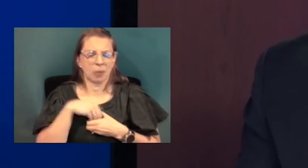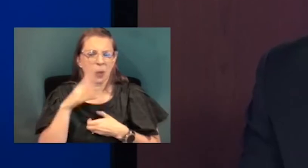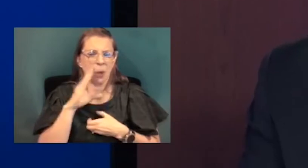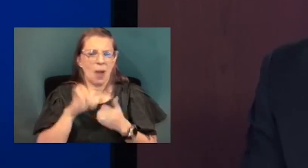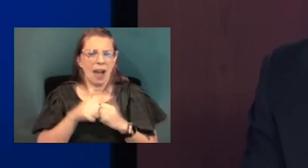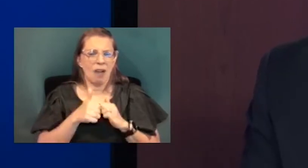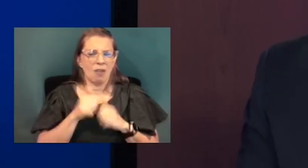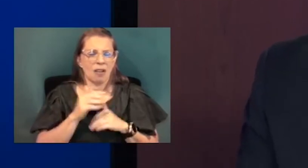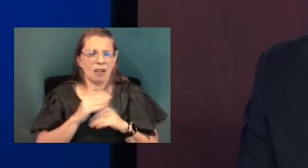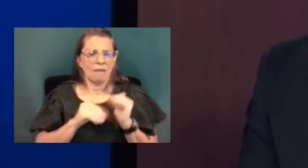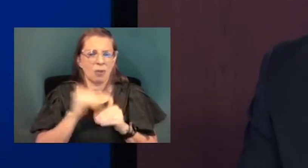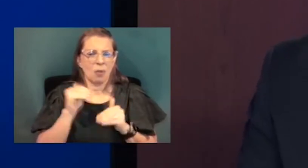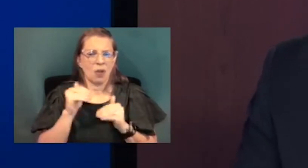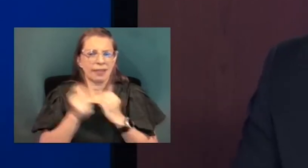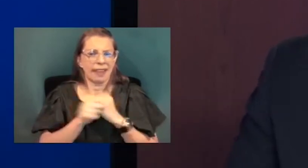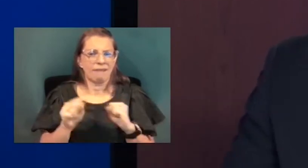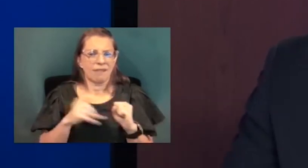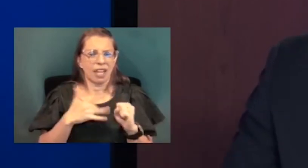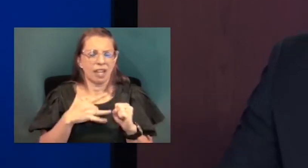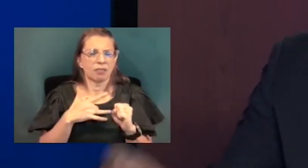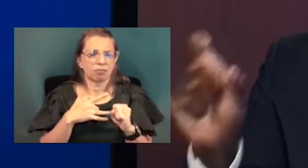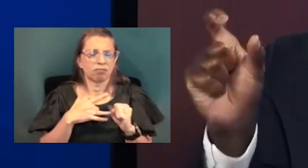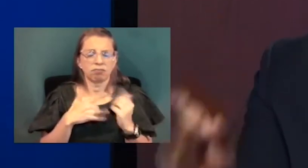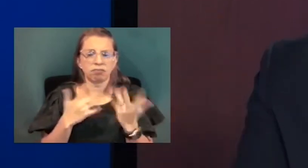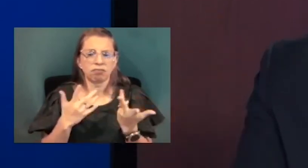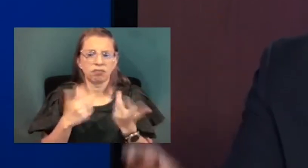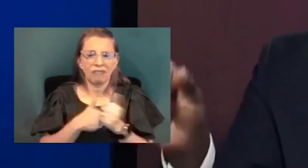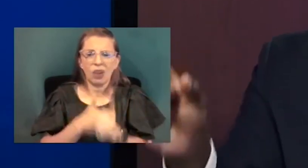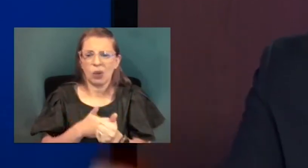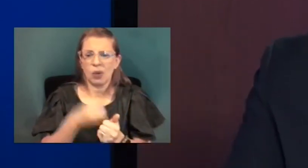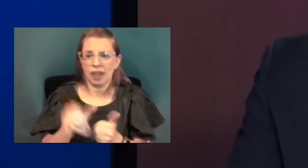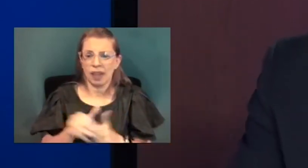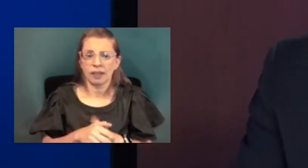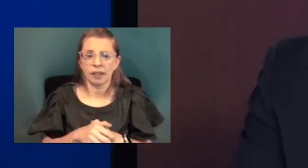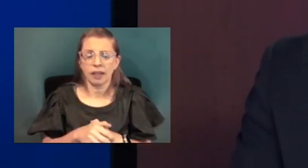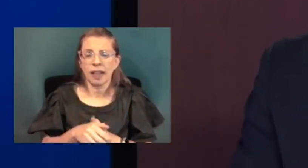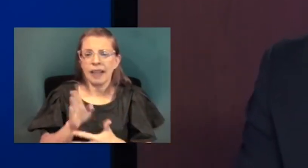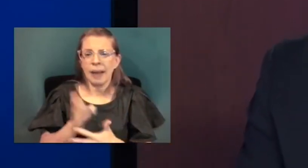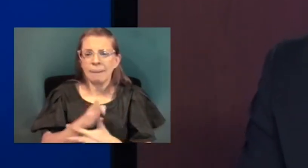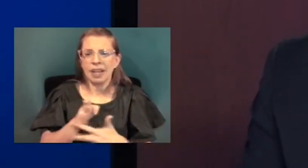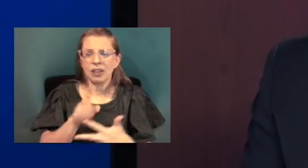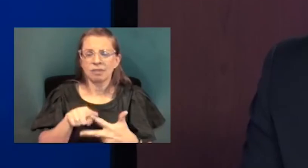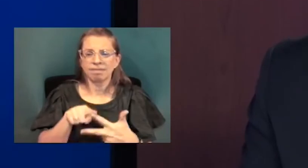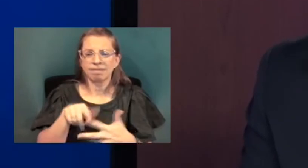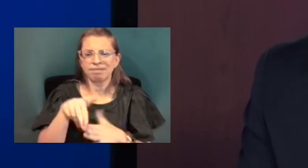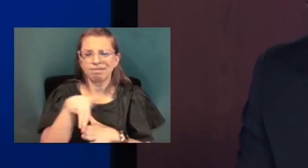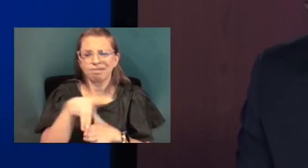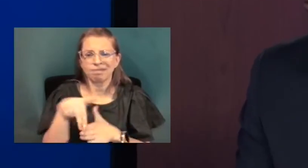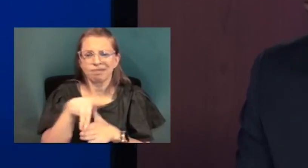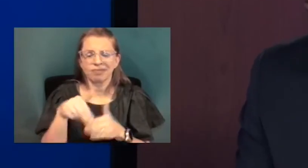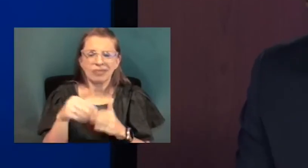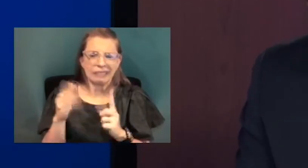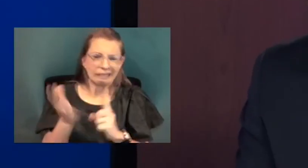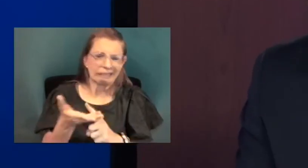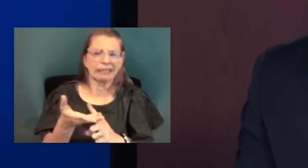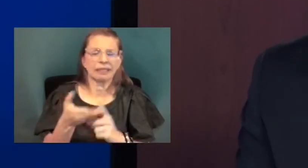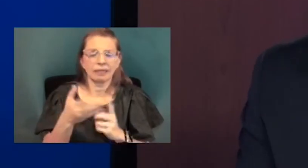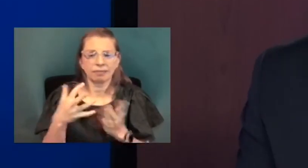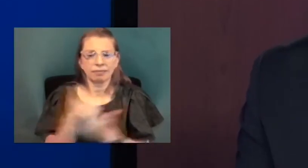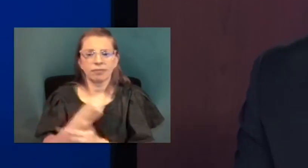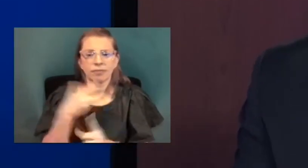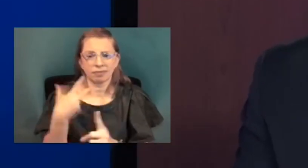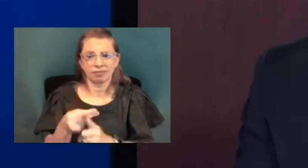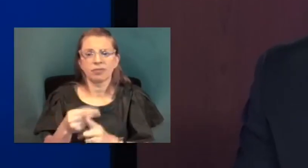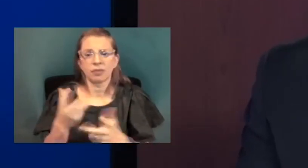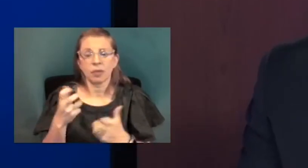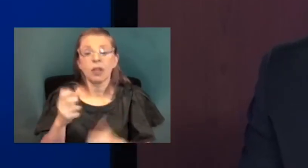what we started with, encouraging everyone else, that middle group that's on the fence, to go ahead and get vaccinated. That is absolutely so true. Hey, tomorrow,